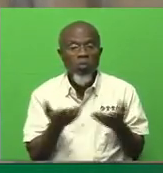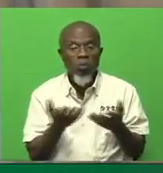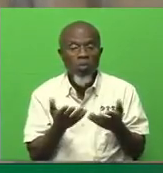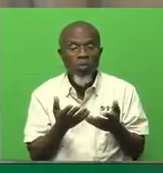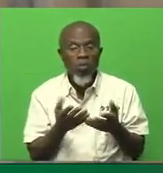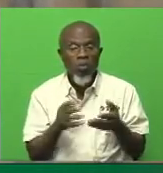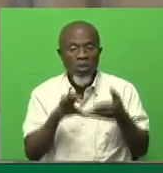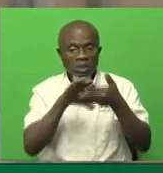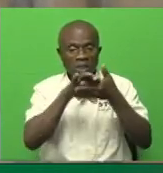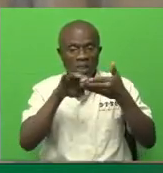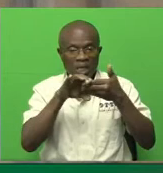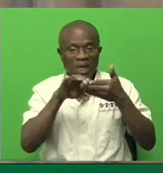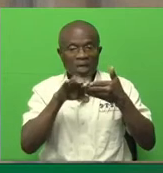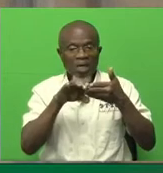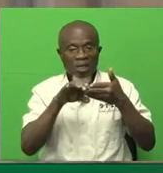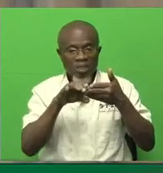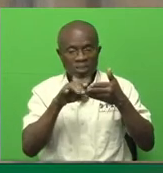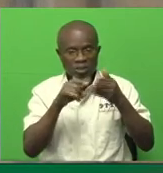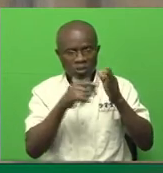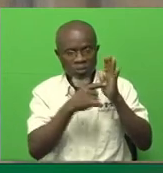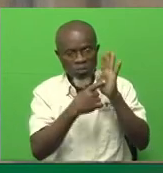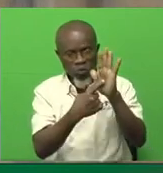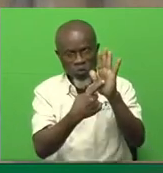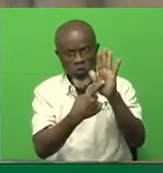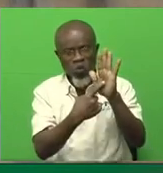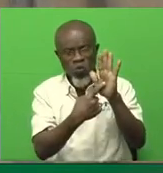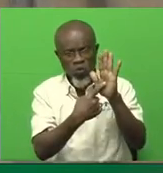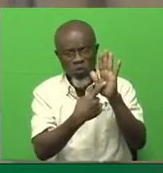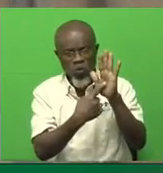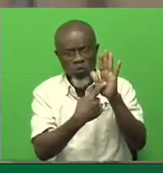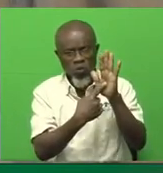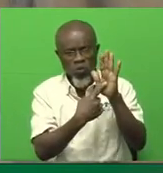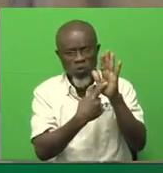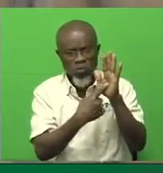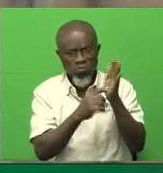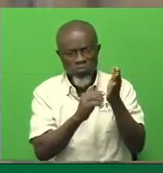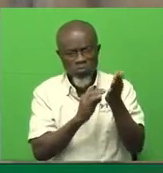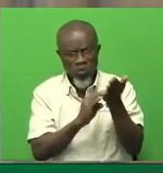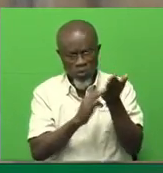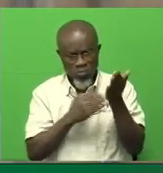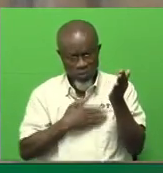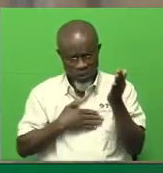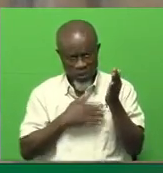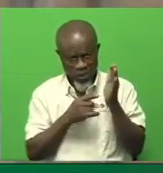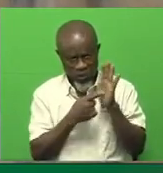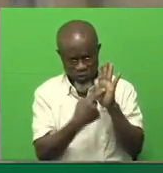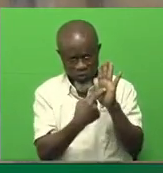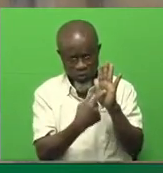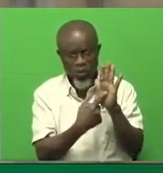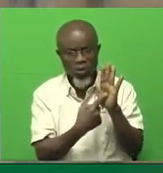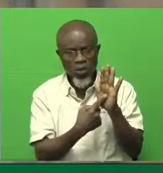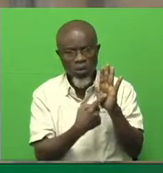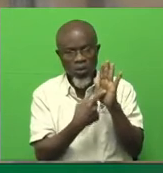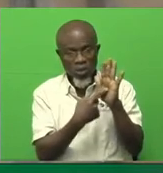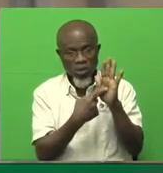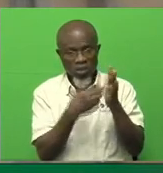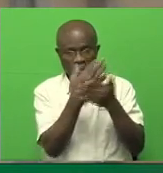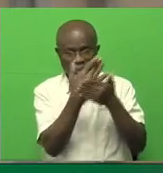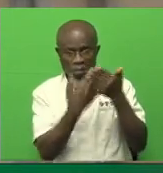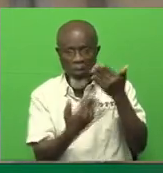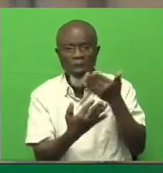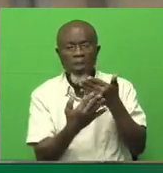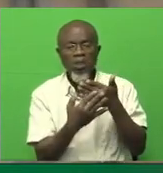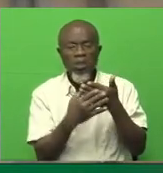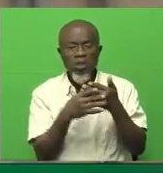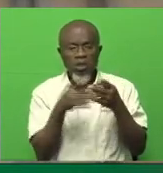card may I have permission just to show this card please this is a card this is your blood donation card and what people